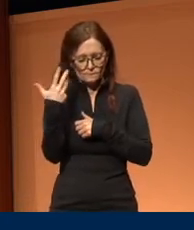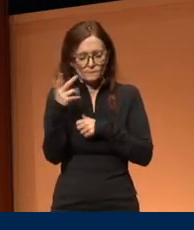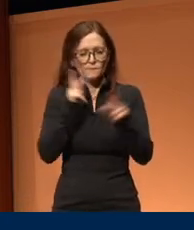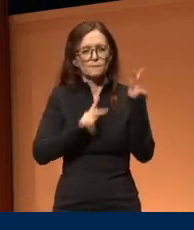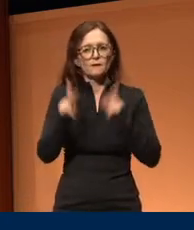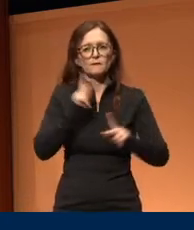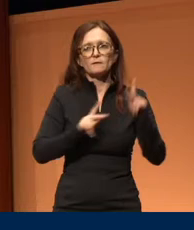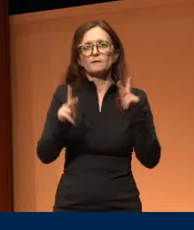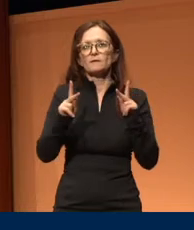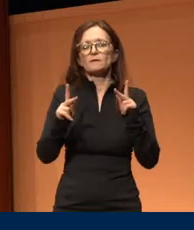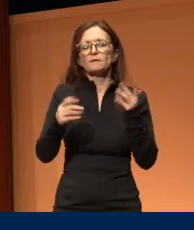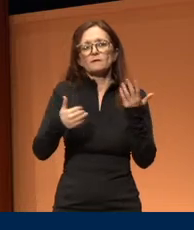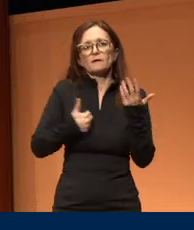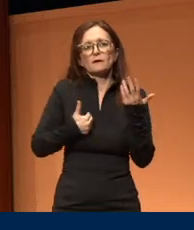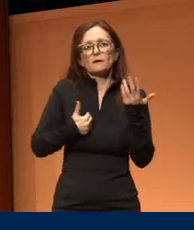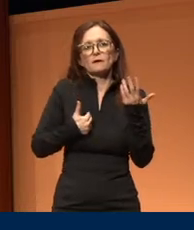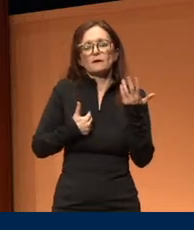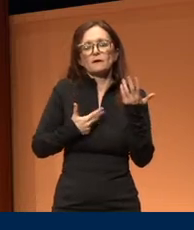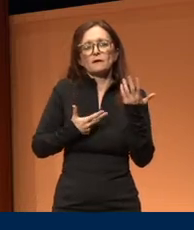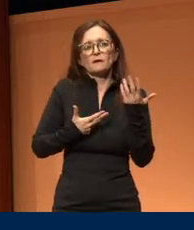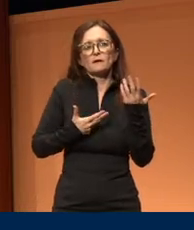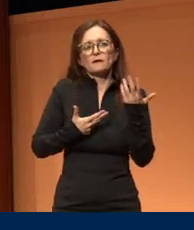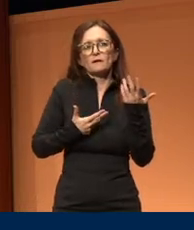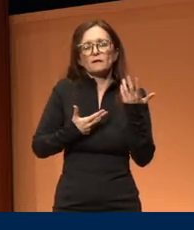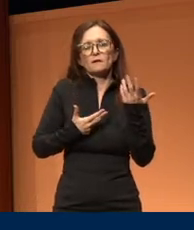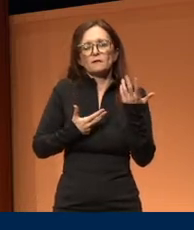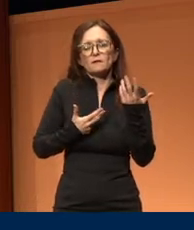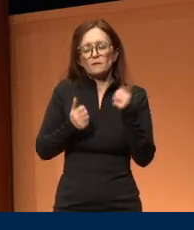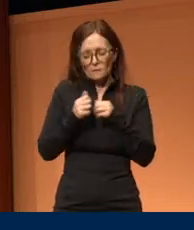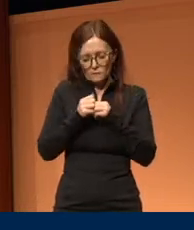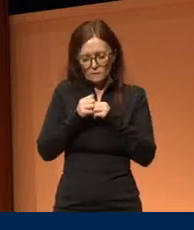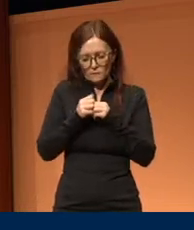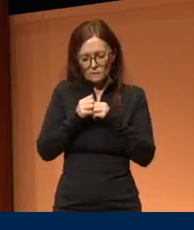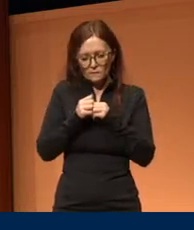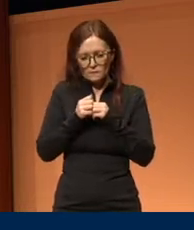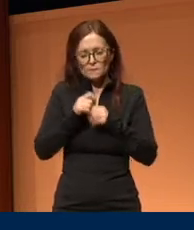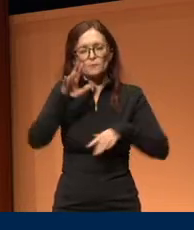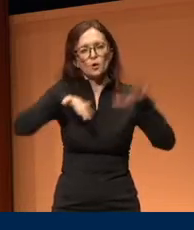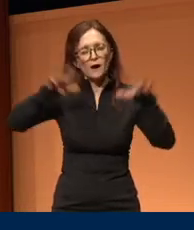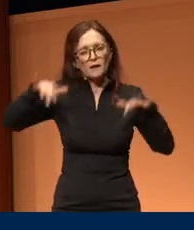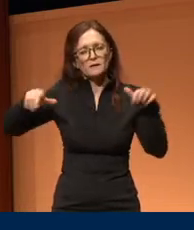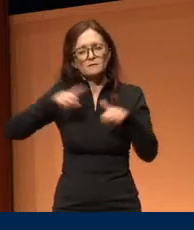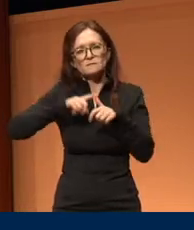people have roughly equal speaking times or equal access to the plenaries, or